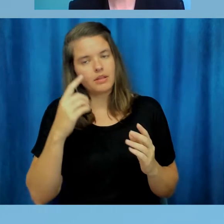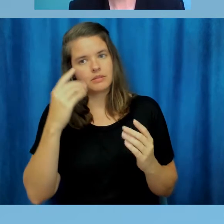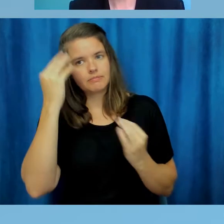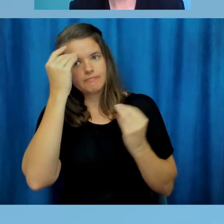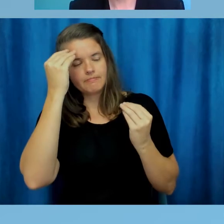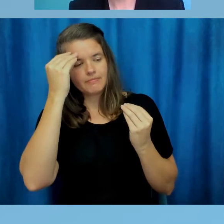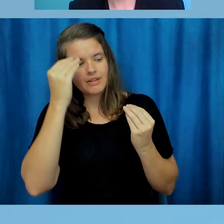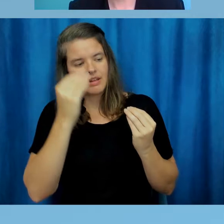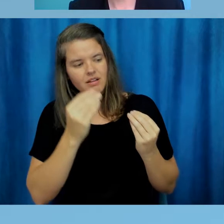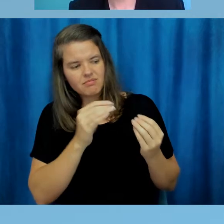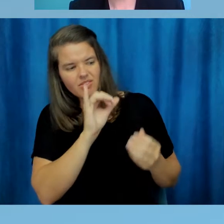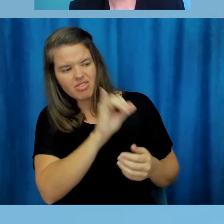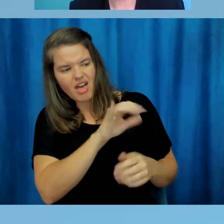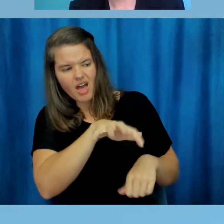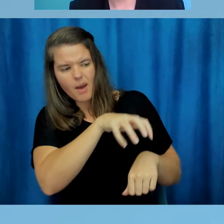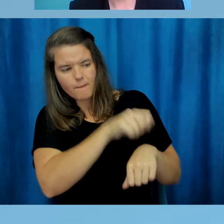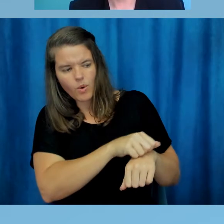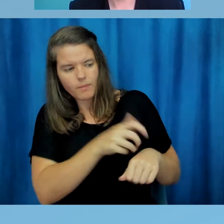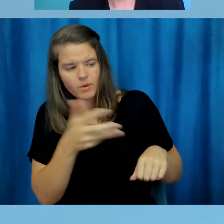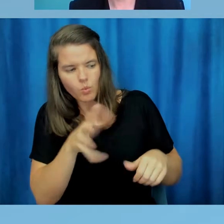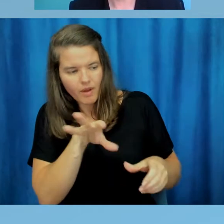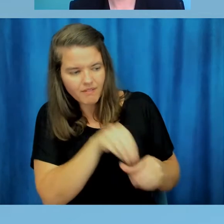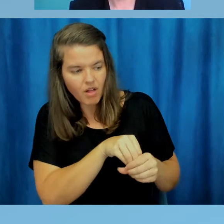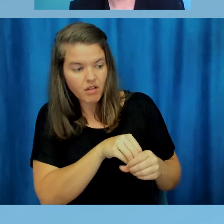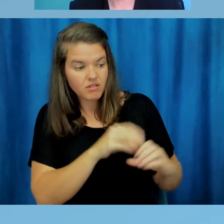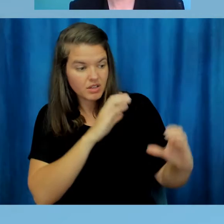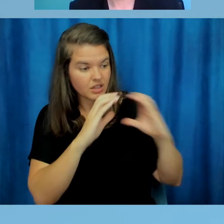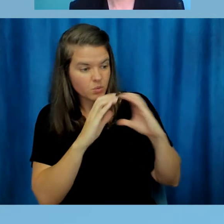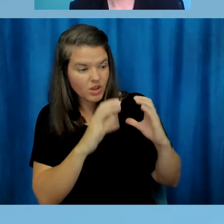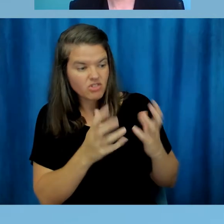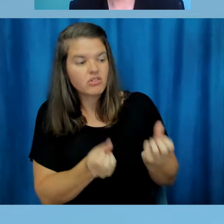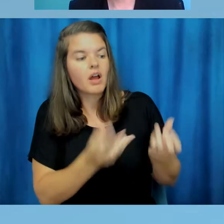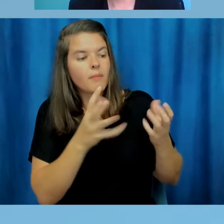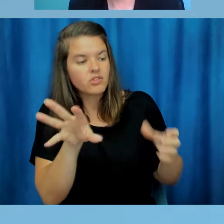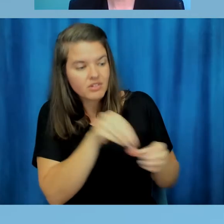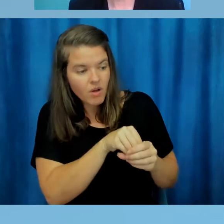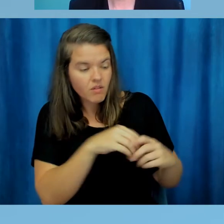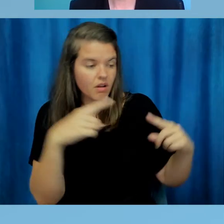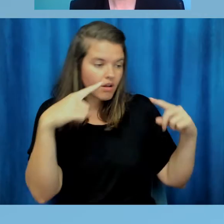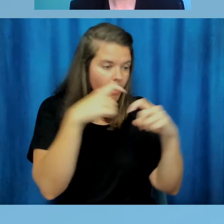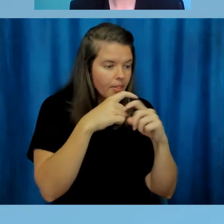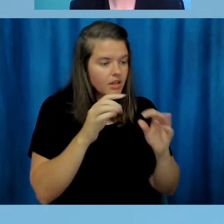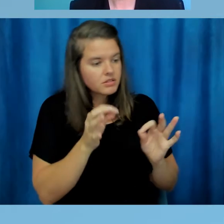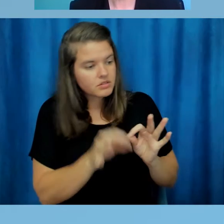consider the nature, length, and complexity of the communication at issue.